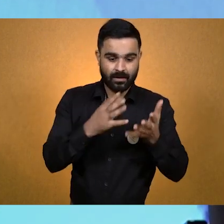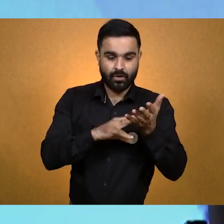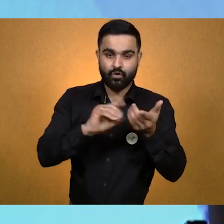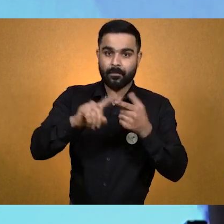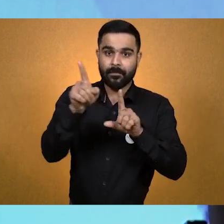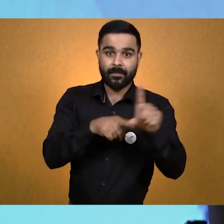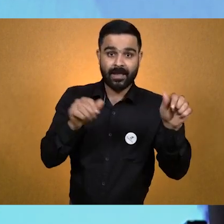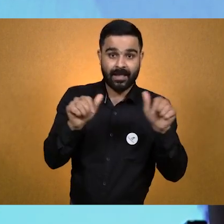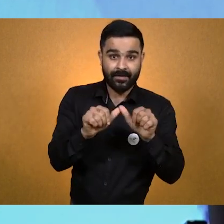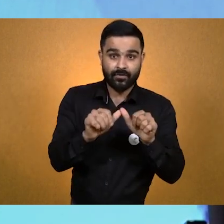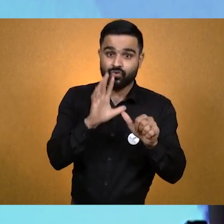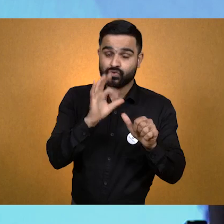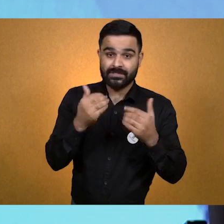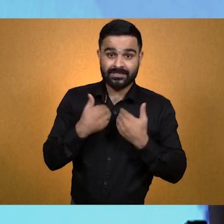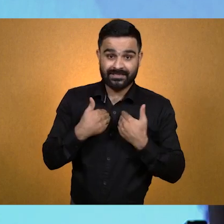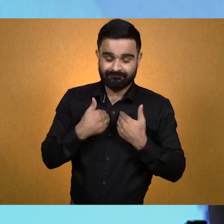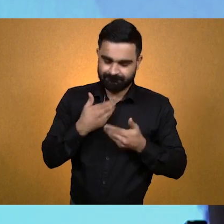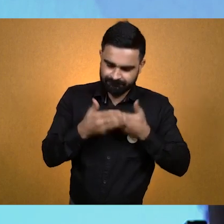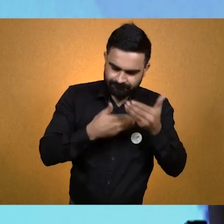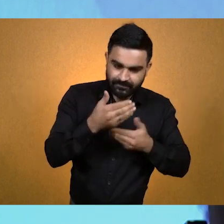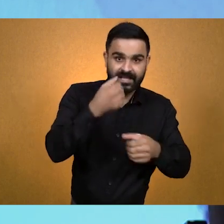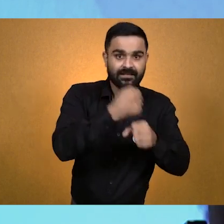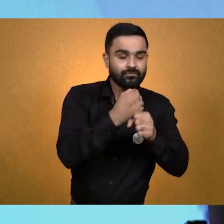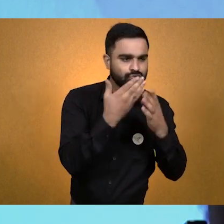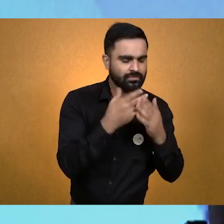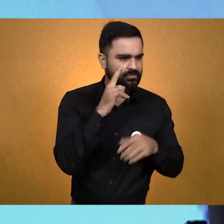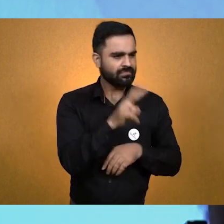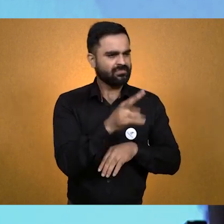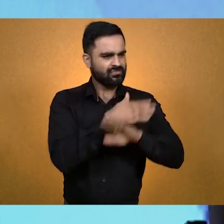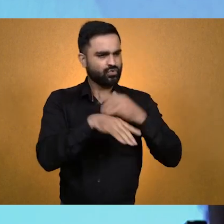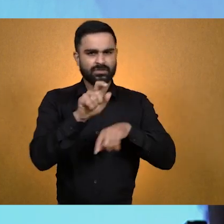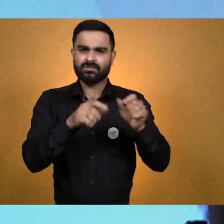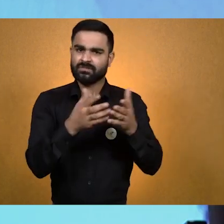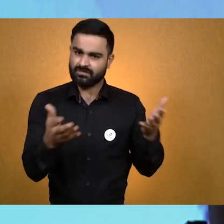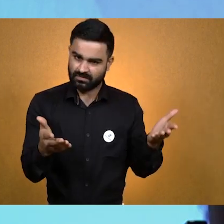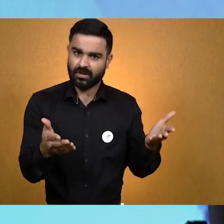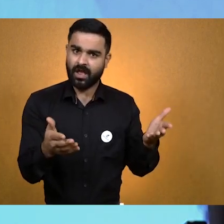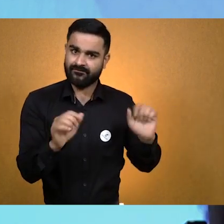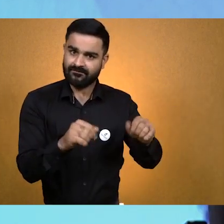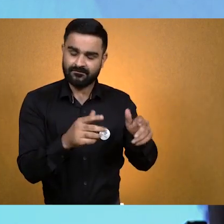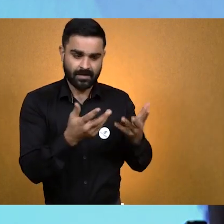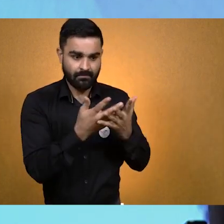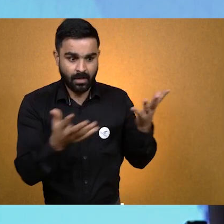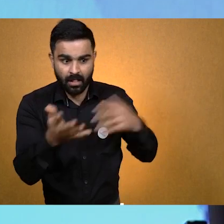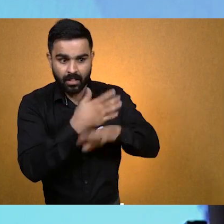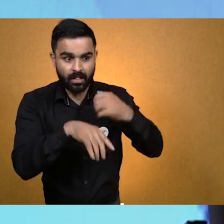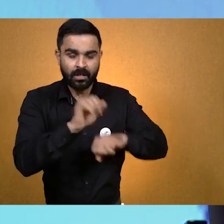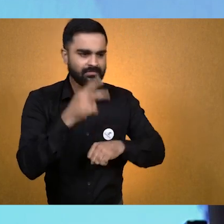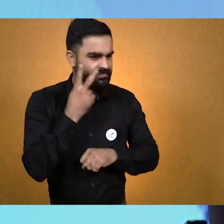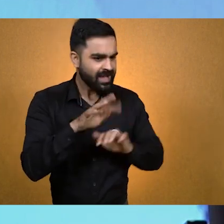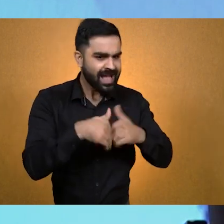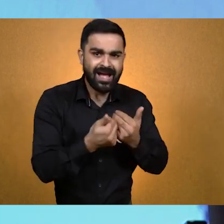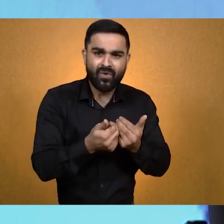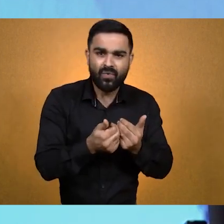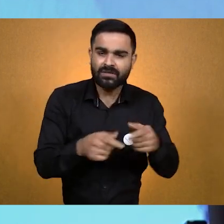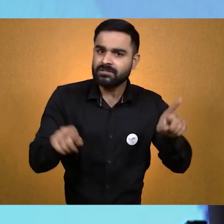was when I was actually teaching in a government school, and I saw that there were children with special needs and various disabilities, and I saw how they were